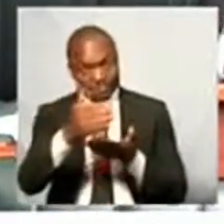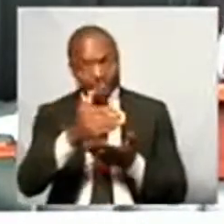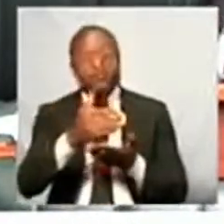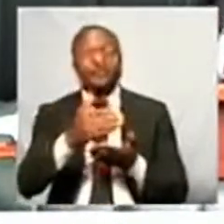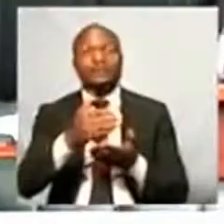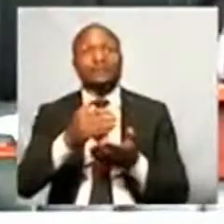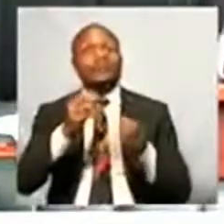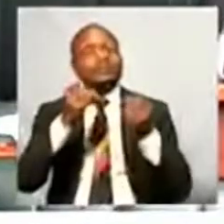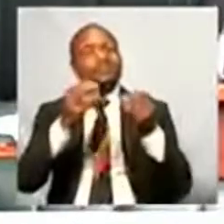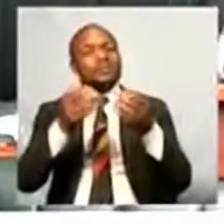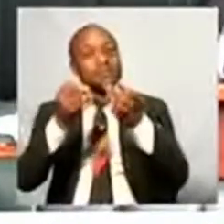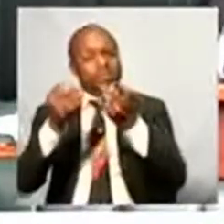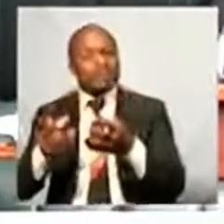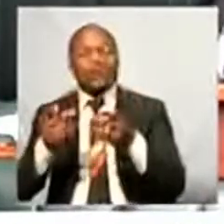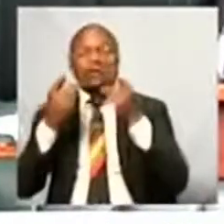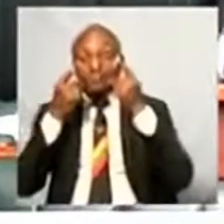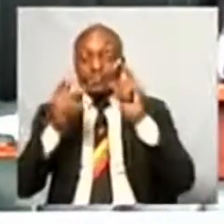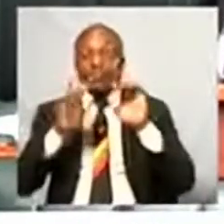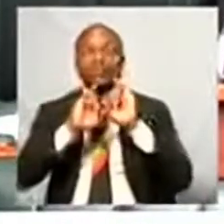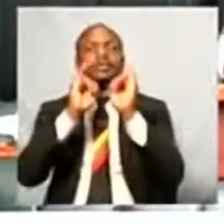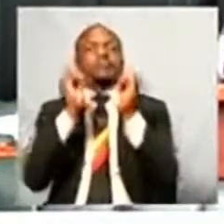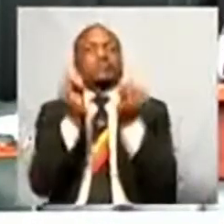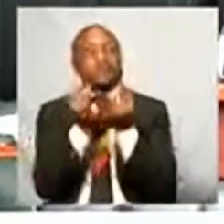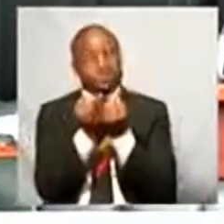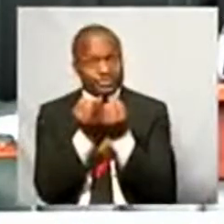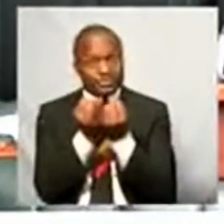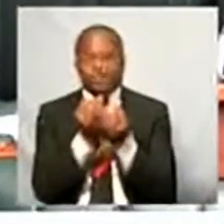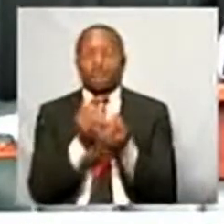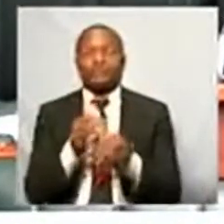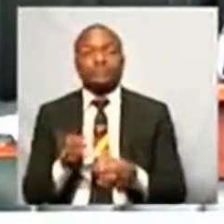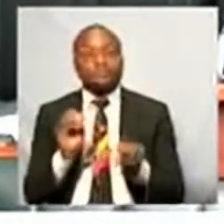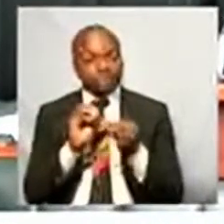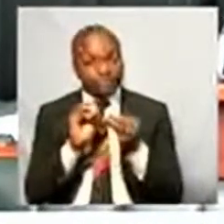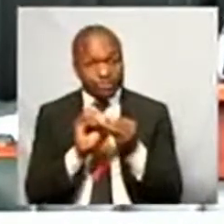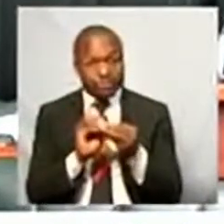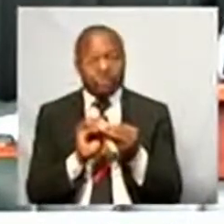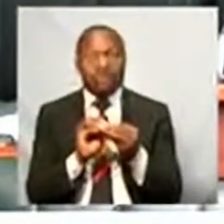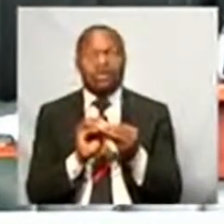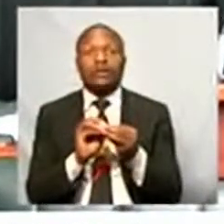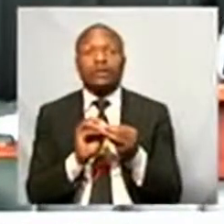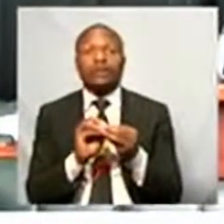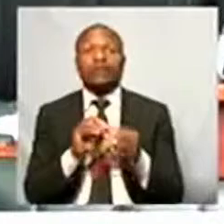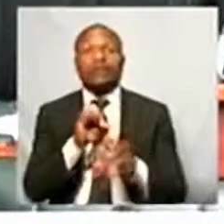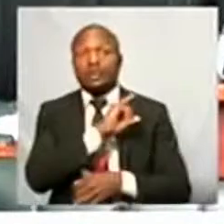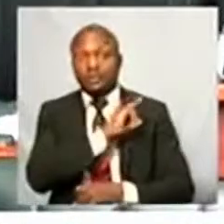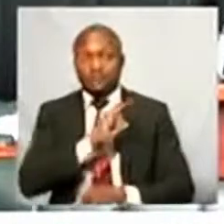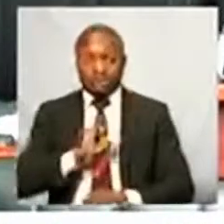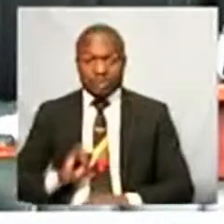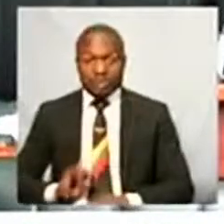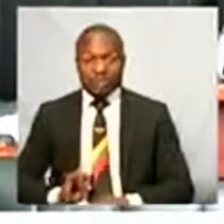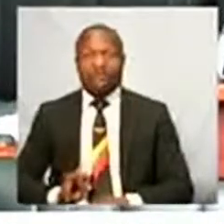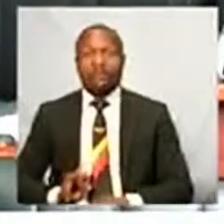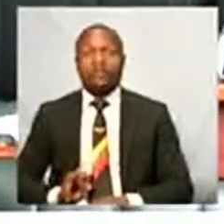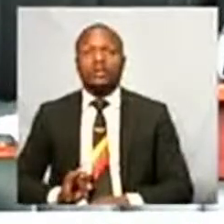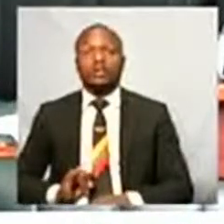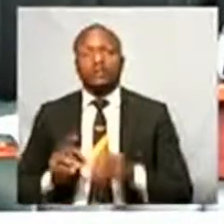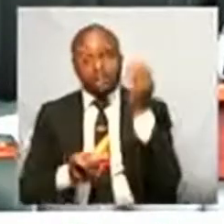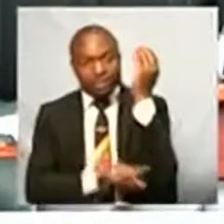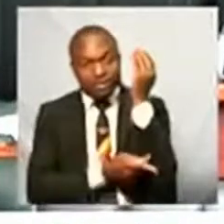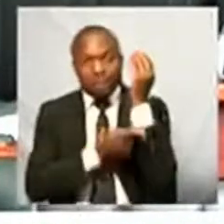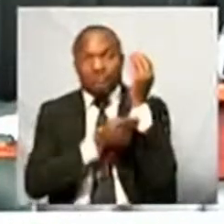across several key public institutions. Notably, the Industrial Development